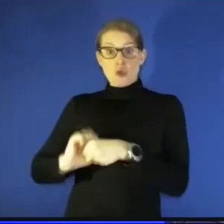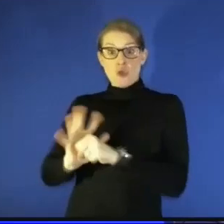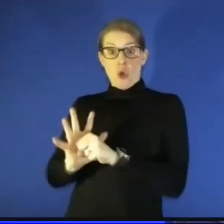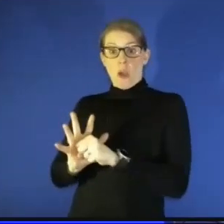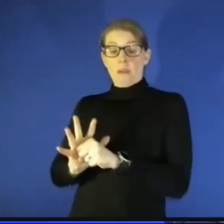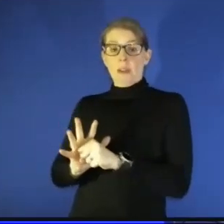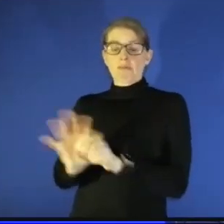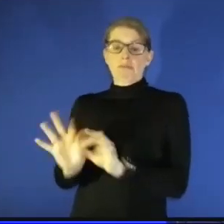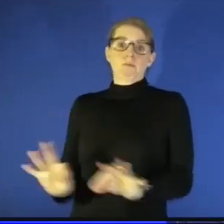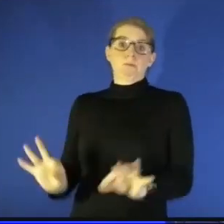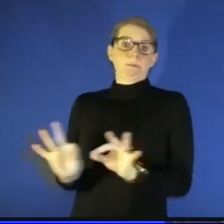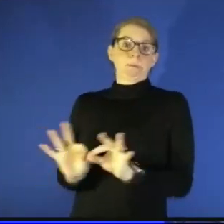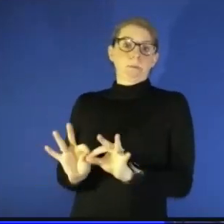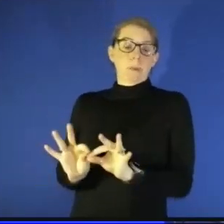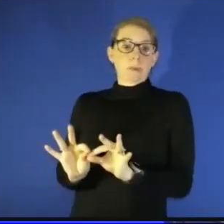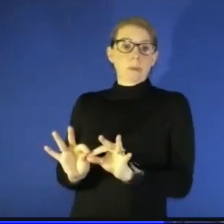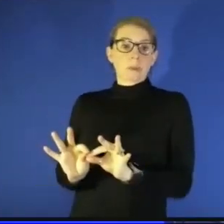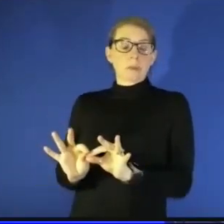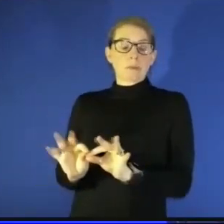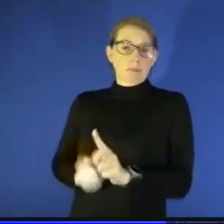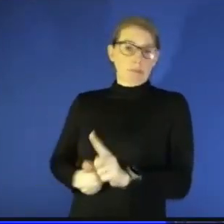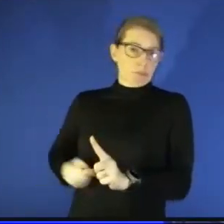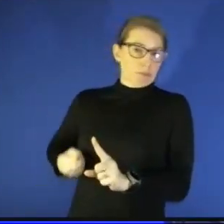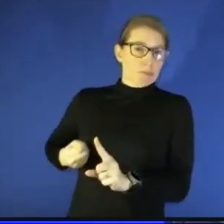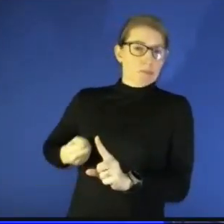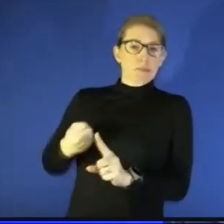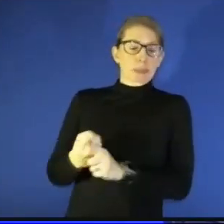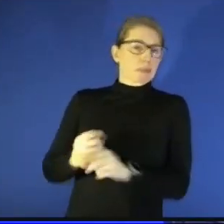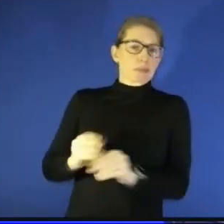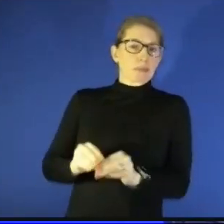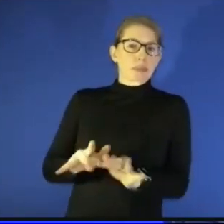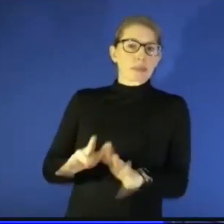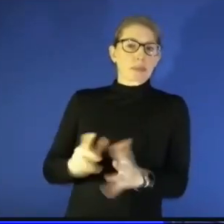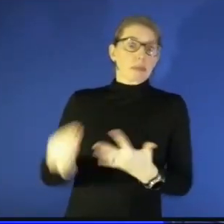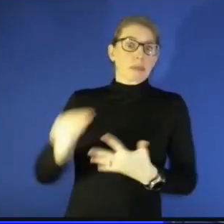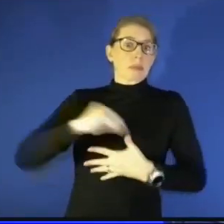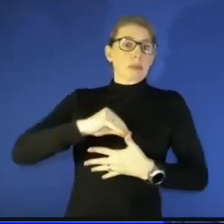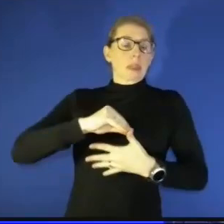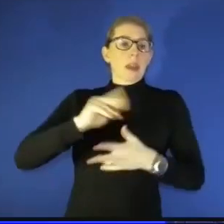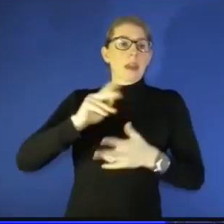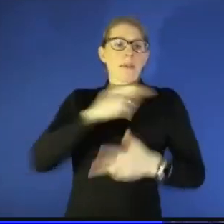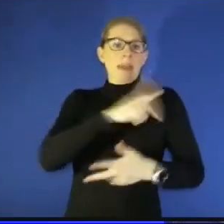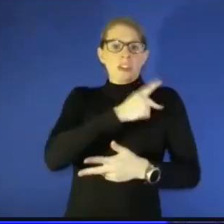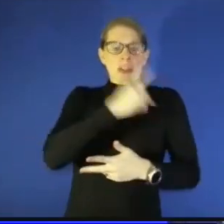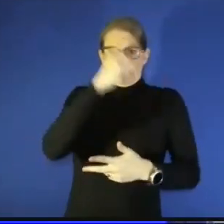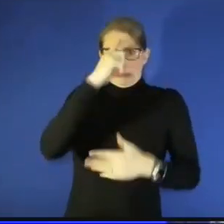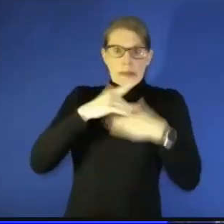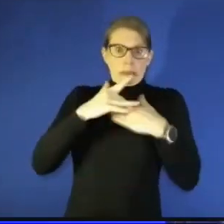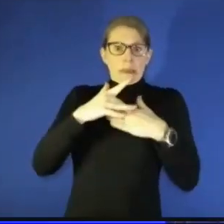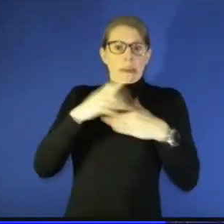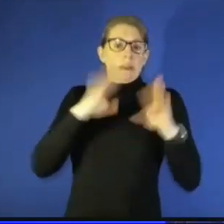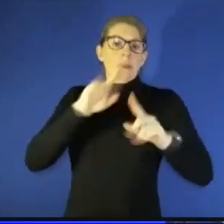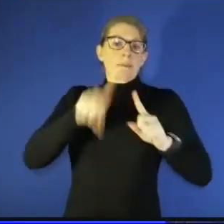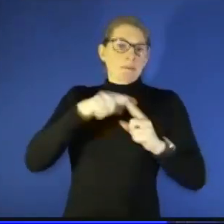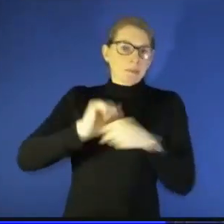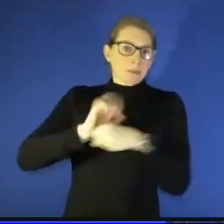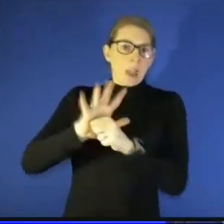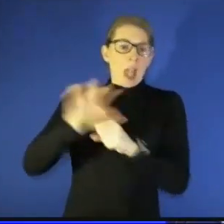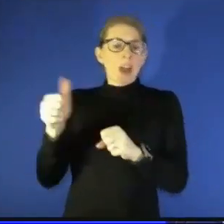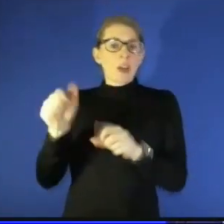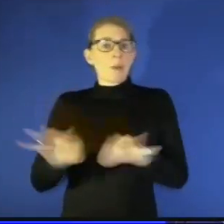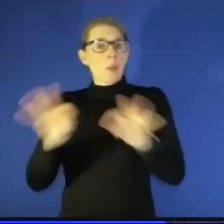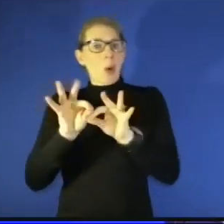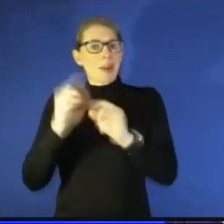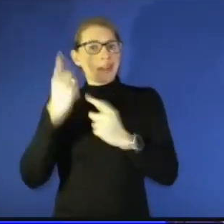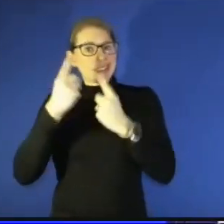important, having a dramatic impact and at the top of the patient's consciousness about their health, other important considerations start going